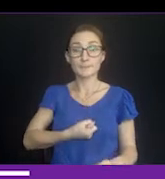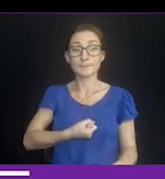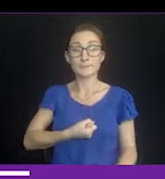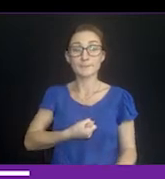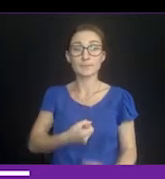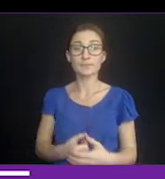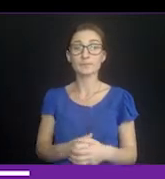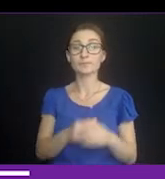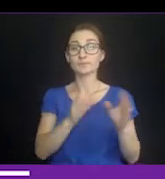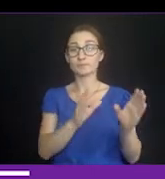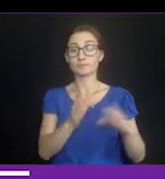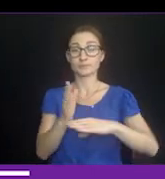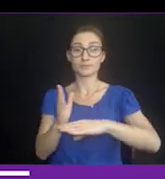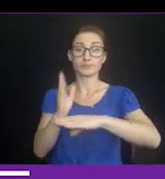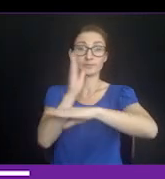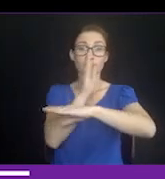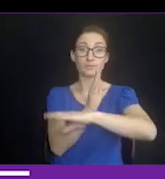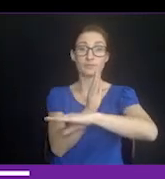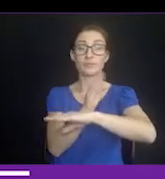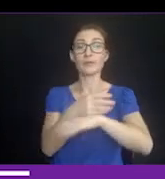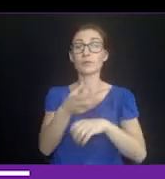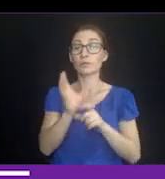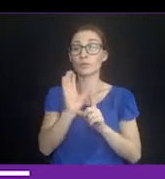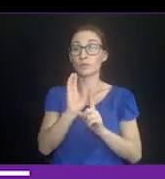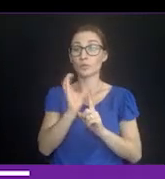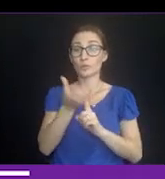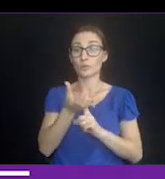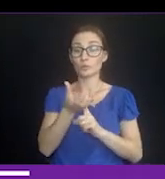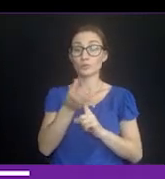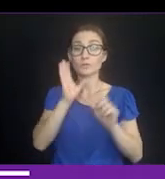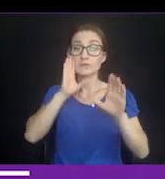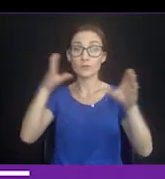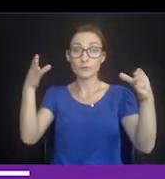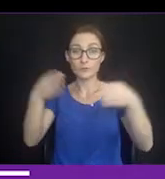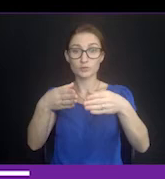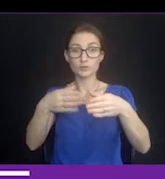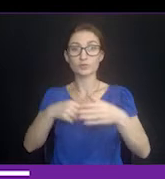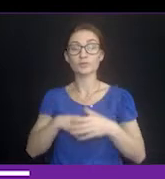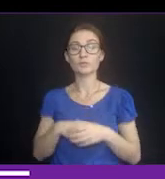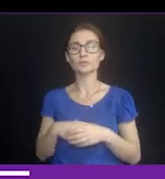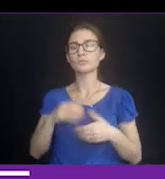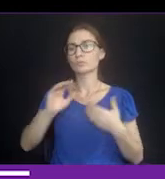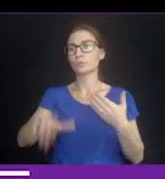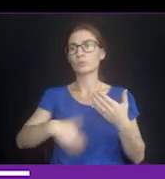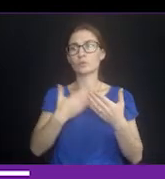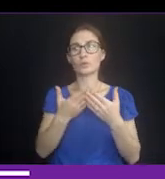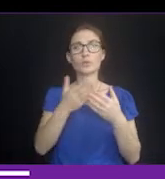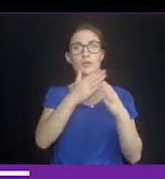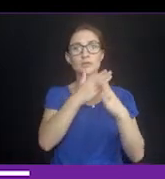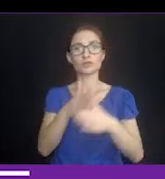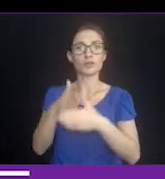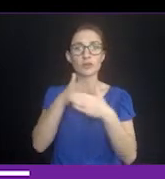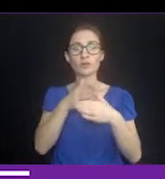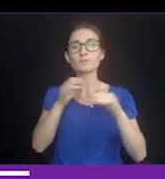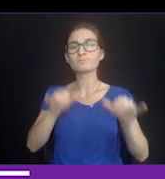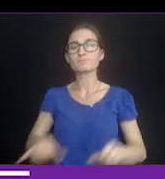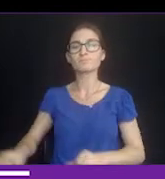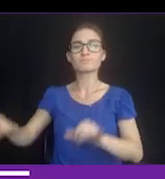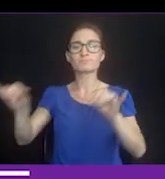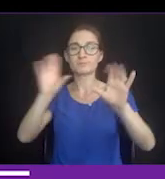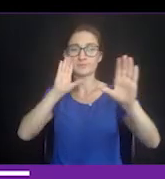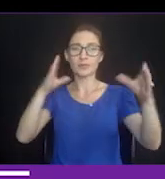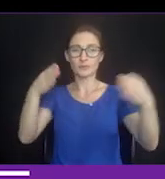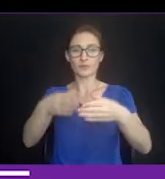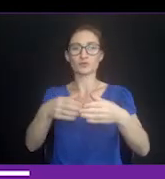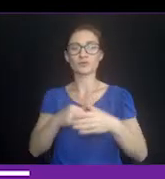allow yourself to kind of stop yourself from being impulsive. Cultural tunnel vision is where we